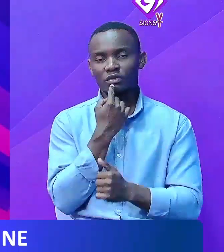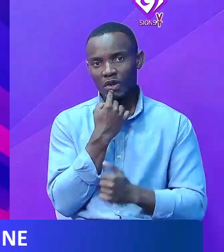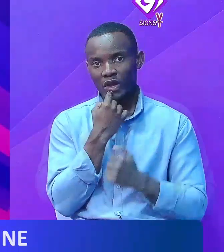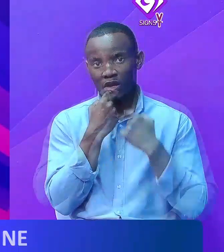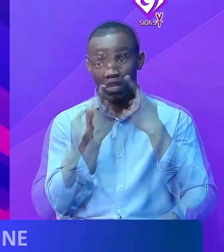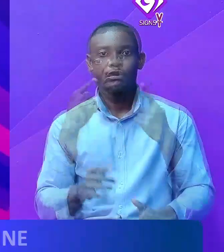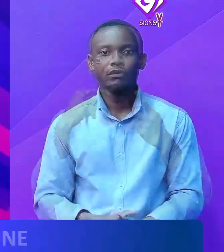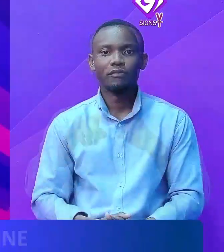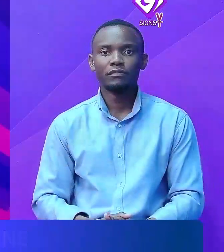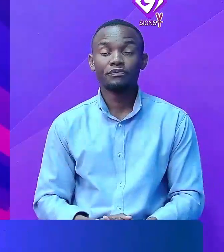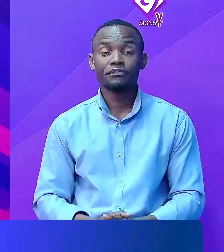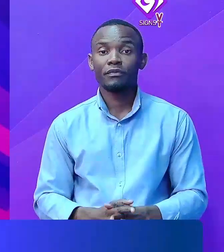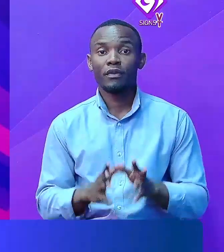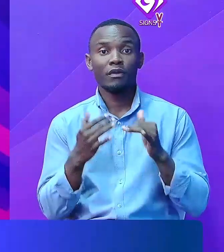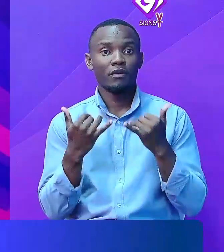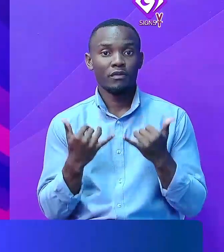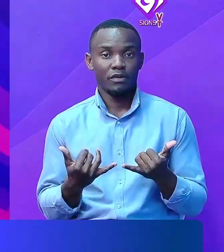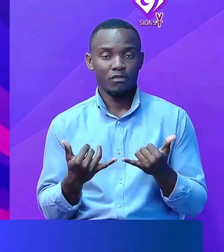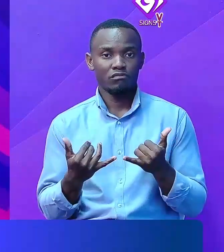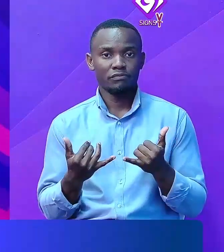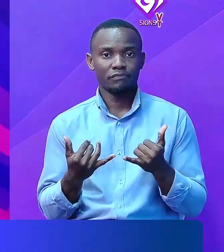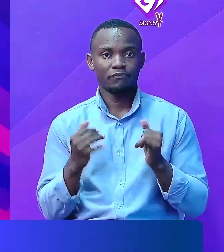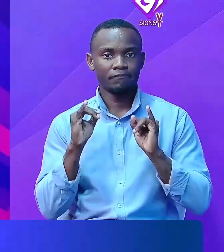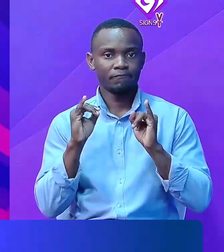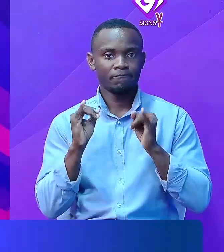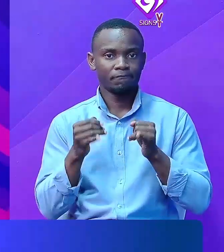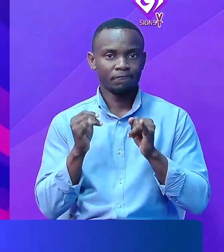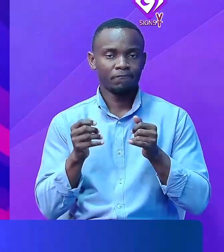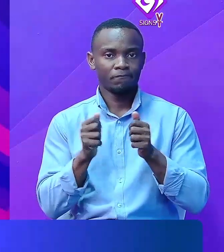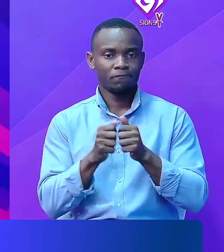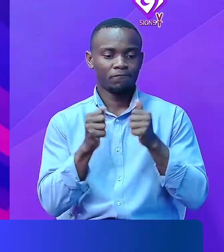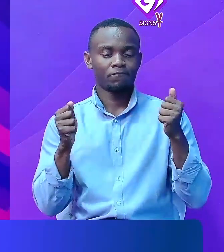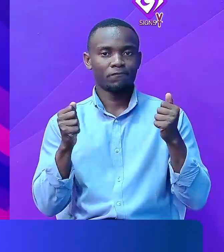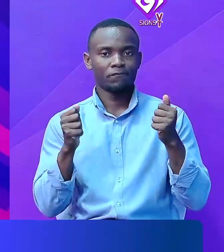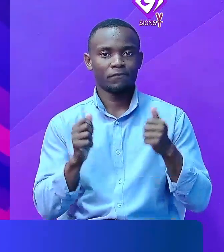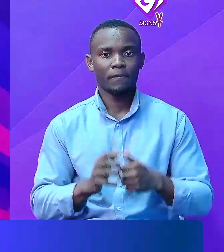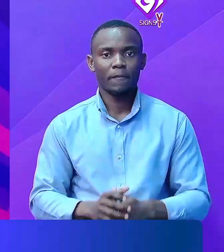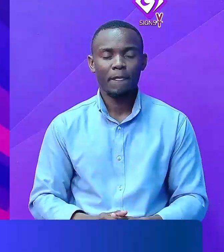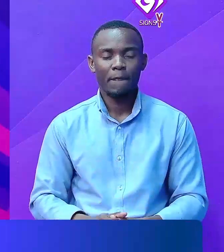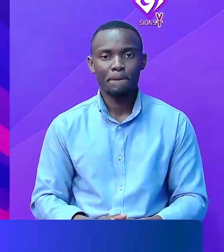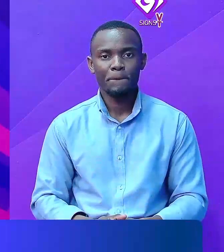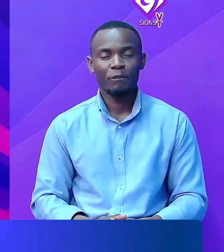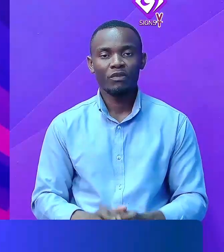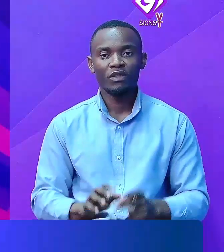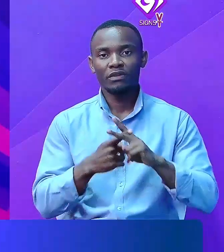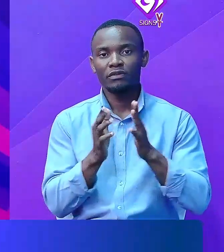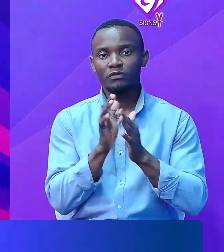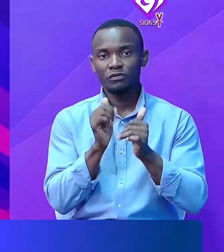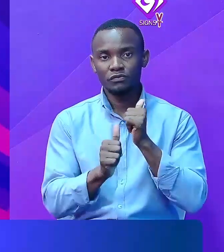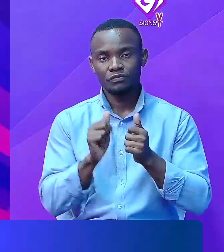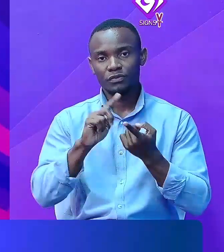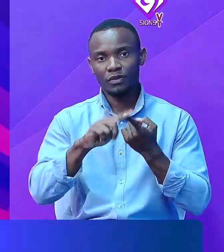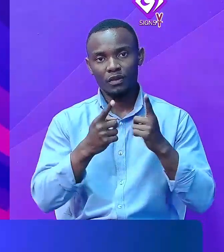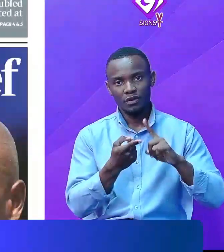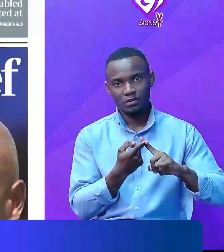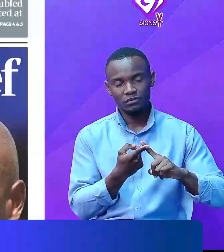a charge. These are the stories that are making headlines in the dailies this morning, and we started off with the Standard.